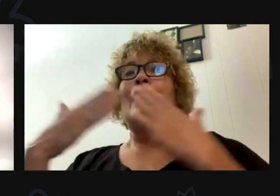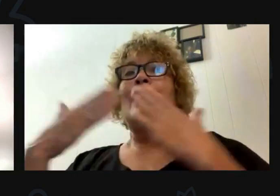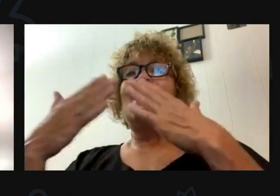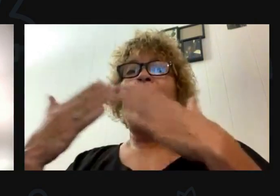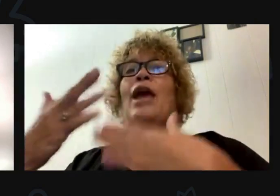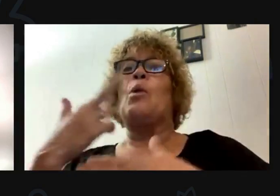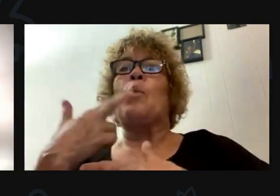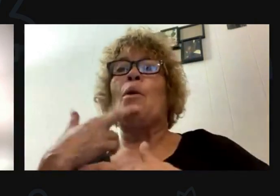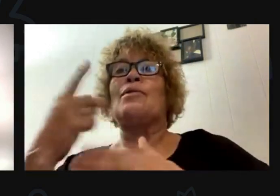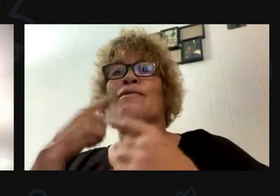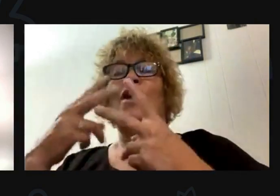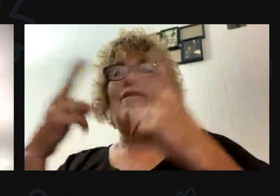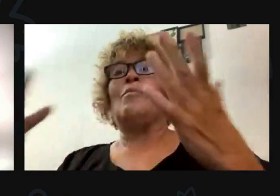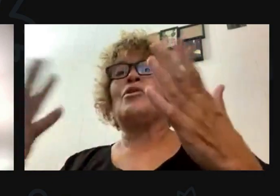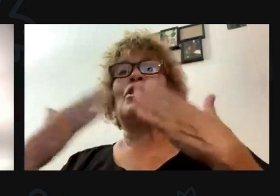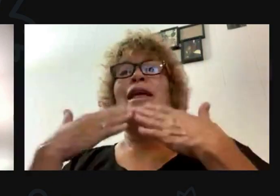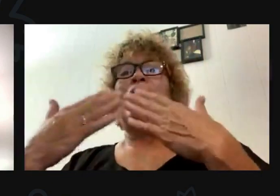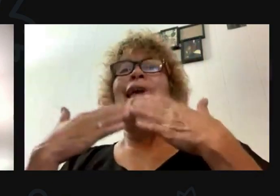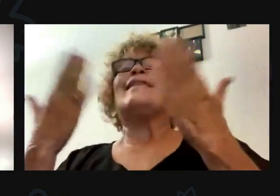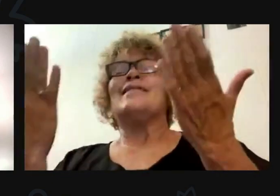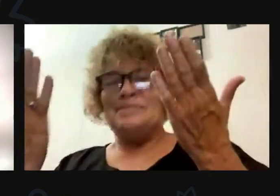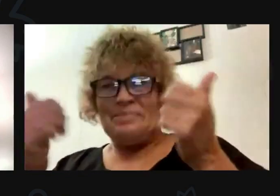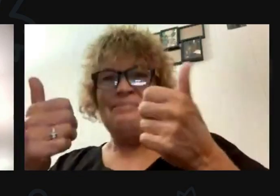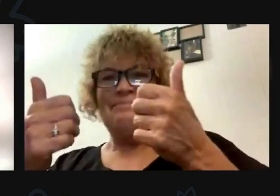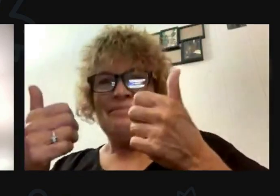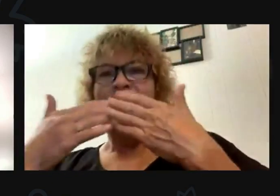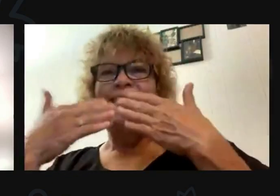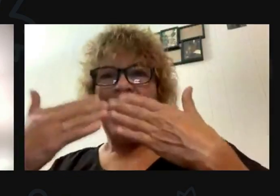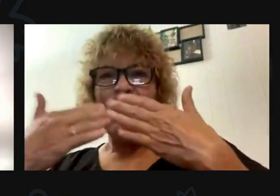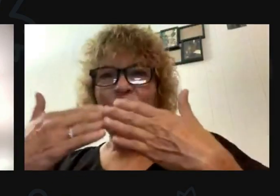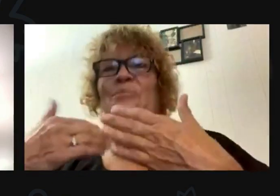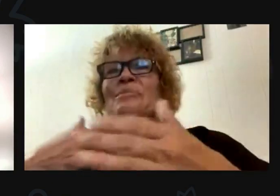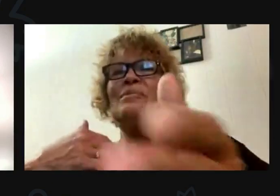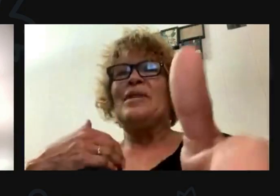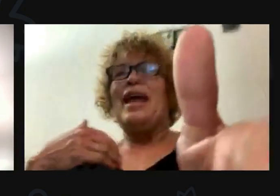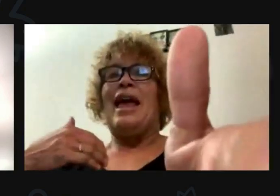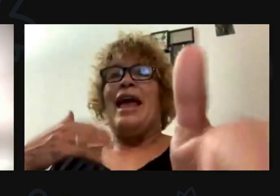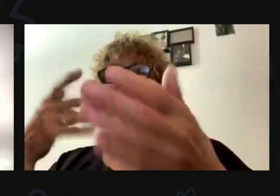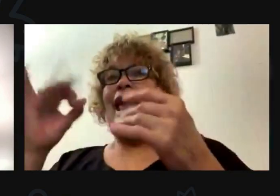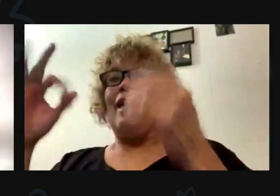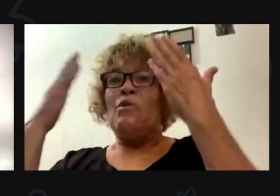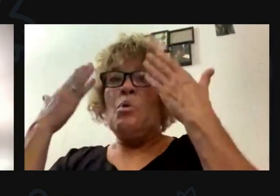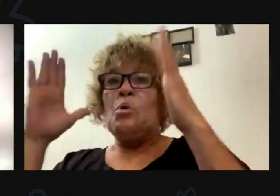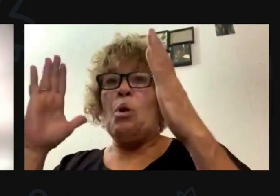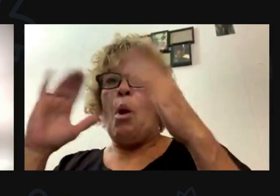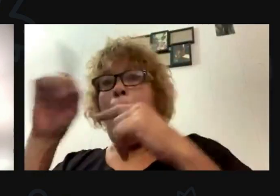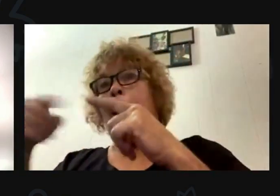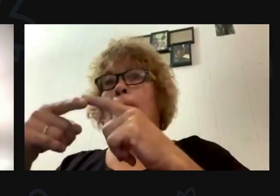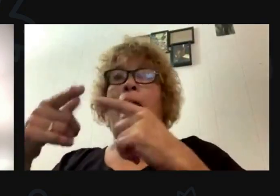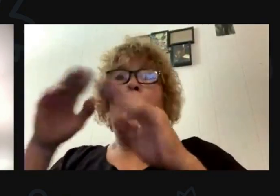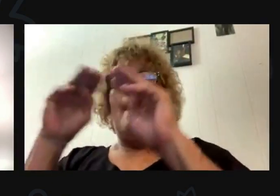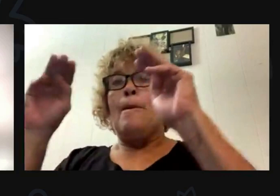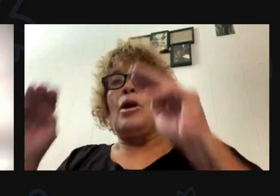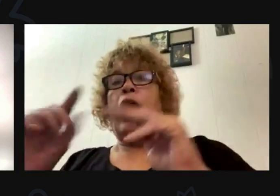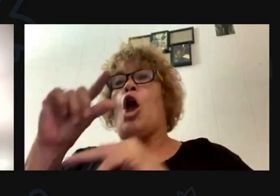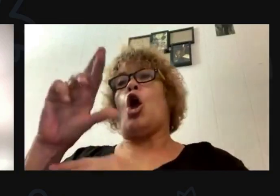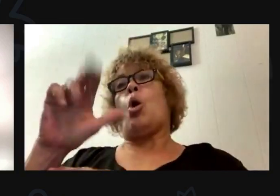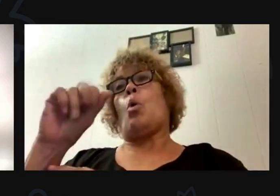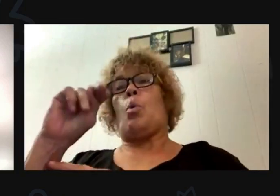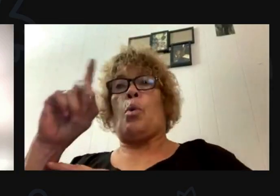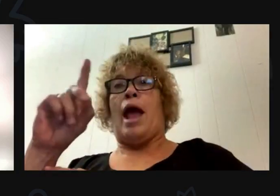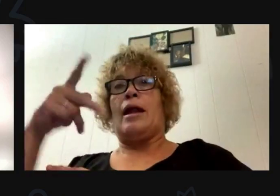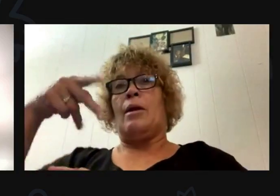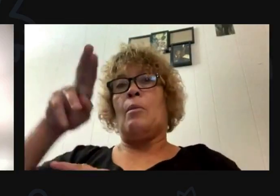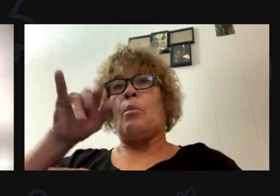very much for being here. If you don't know anything about the Museum of the Grand Prairie or the Champaign